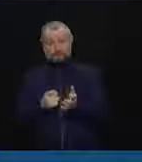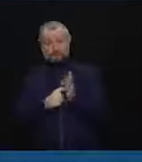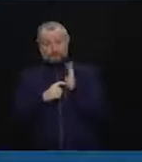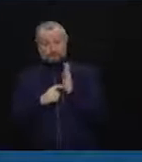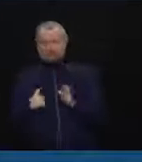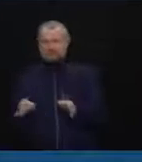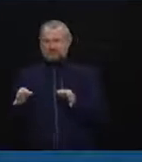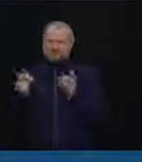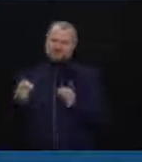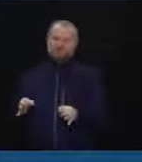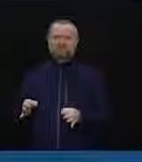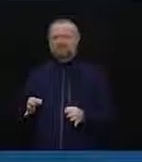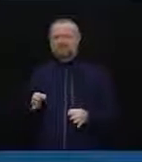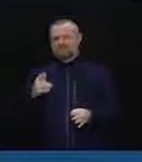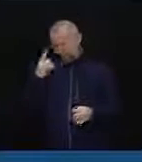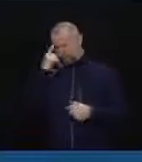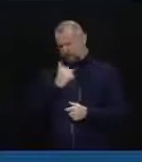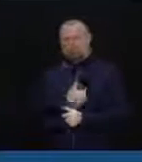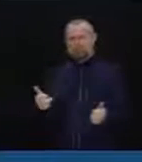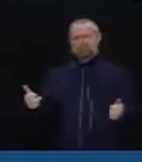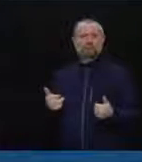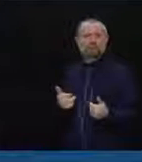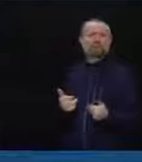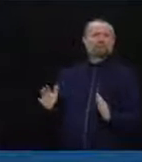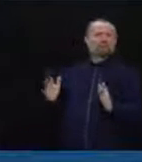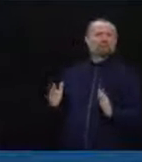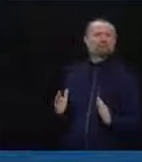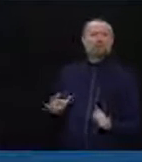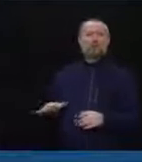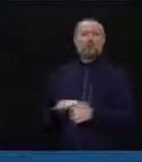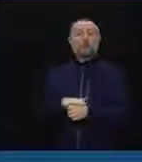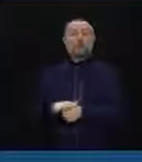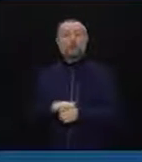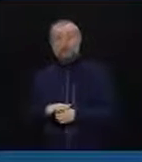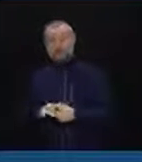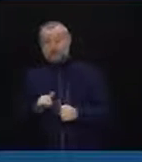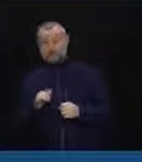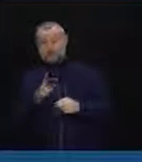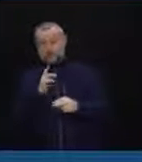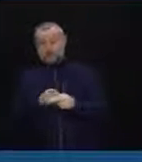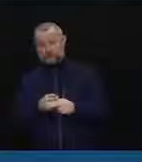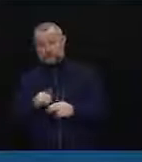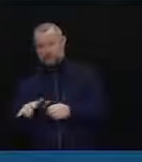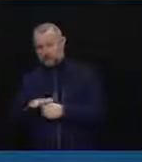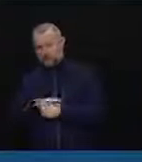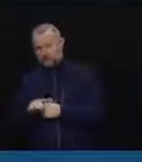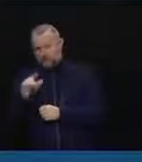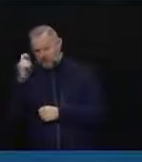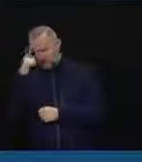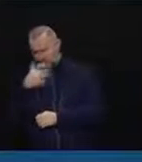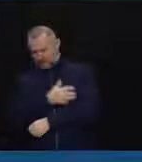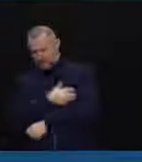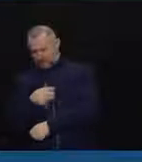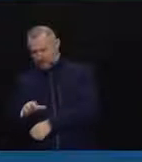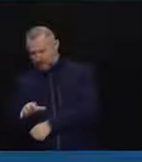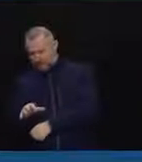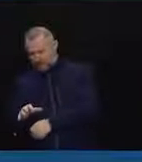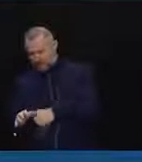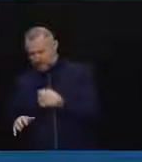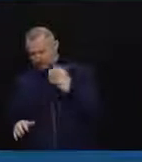to the local, you know, and you were just talking about empowering local governments to do so. Can you talk about why you decided not to do